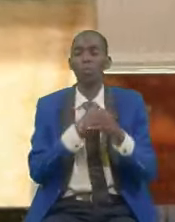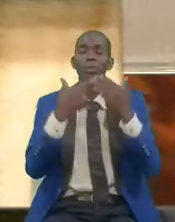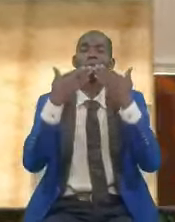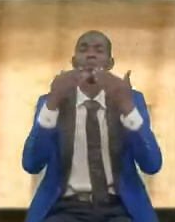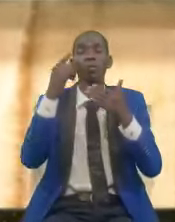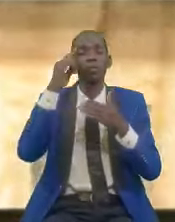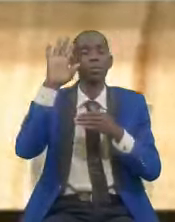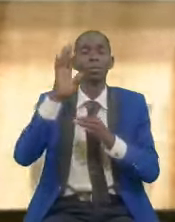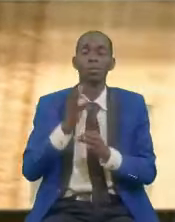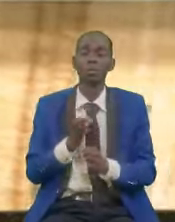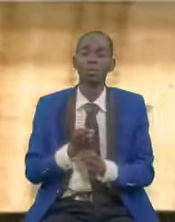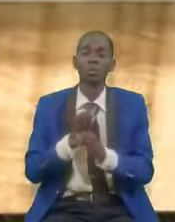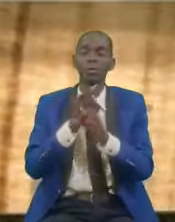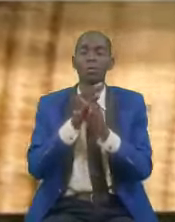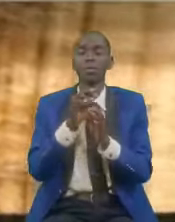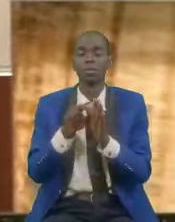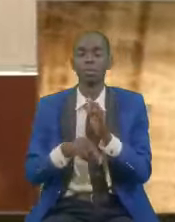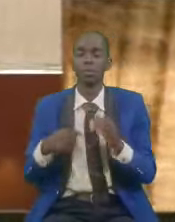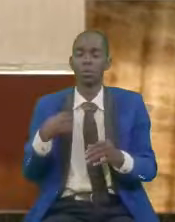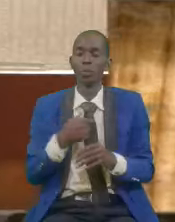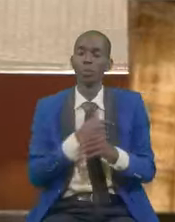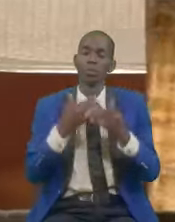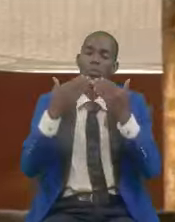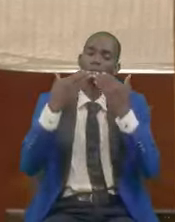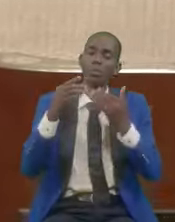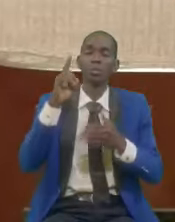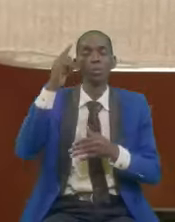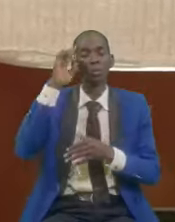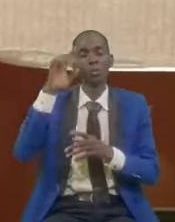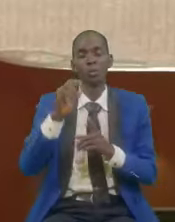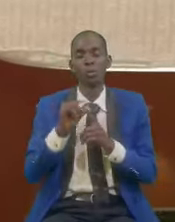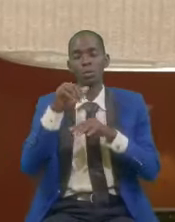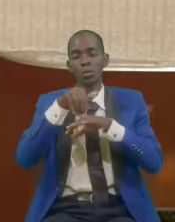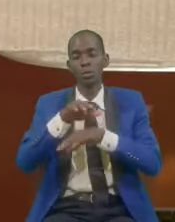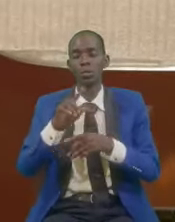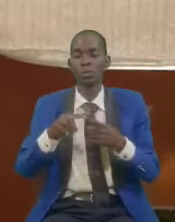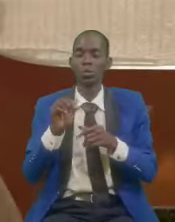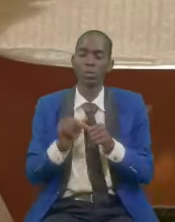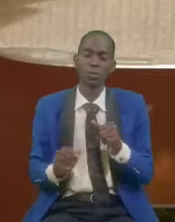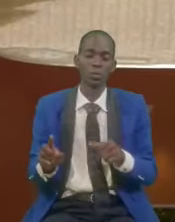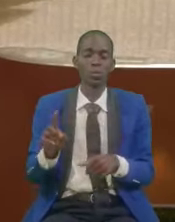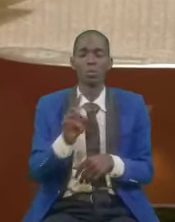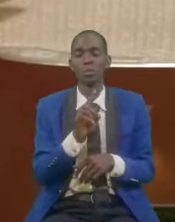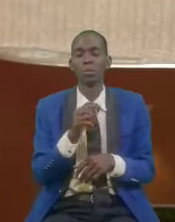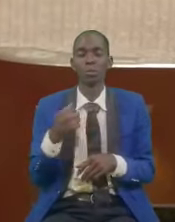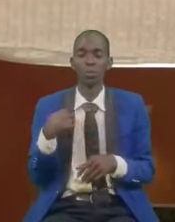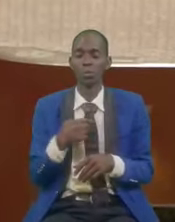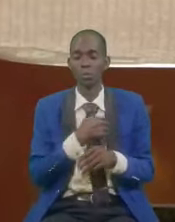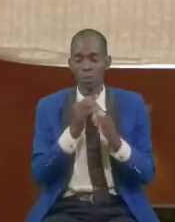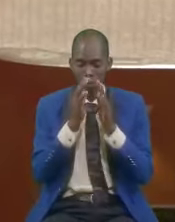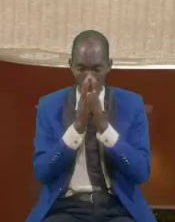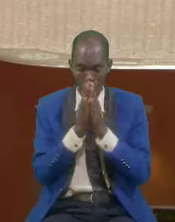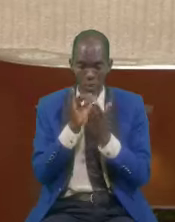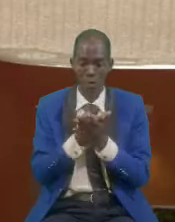your faithfulness. We thank you for the word you've sent to everyone. We're praying that